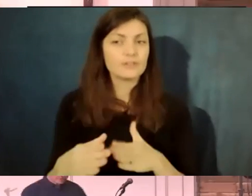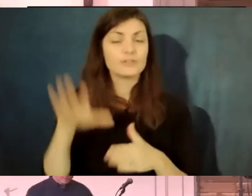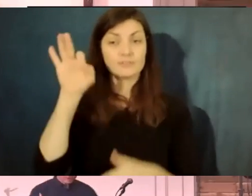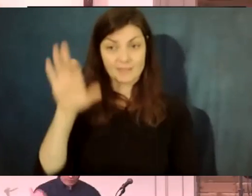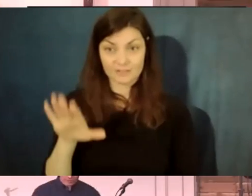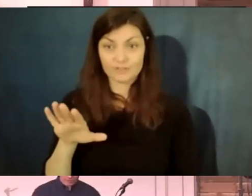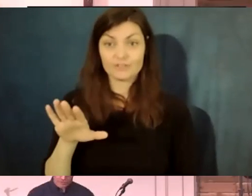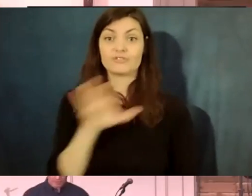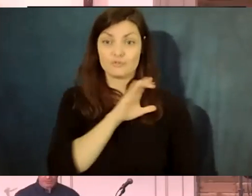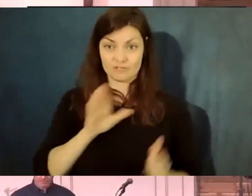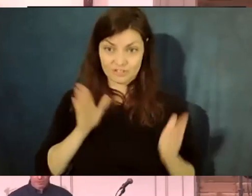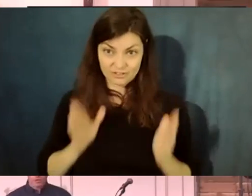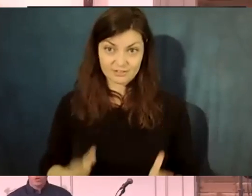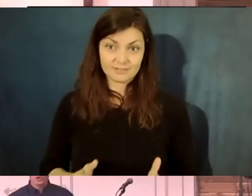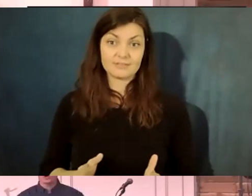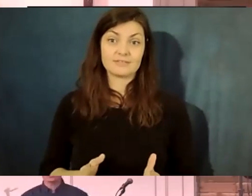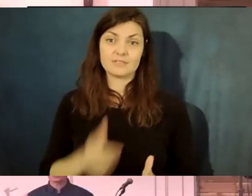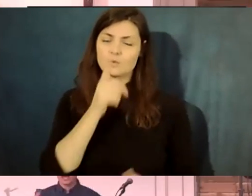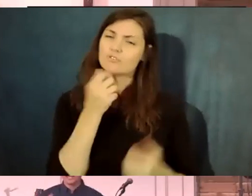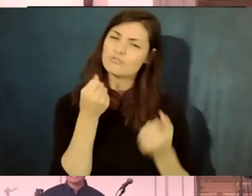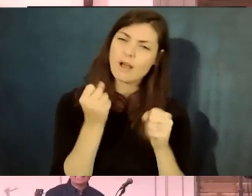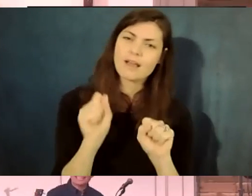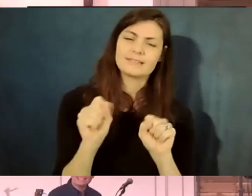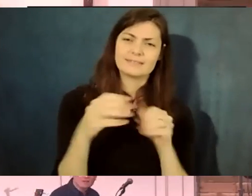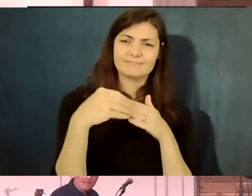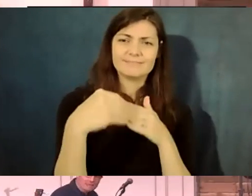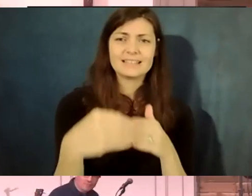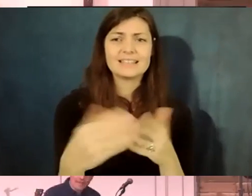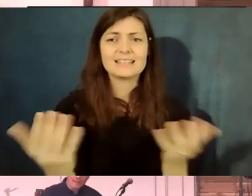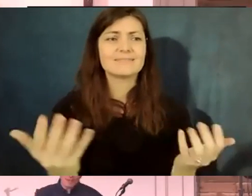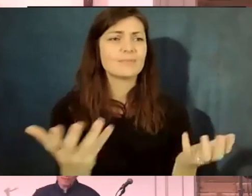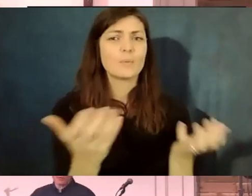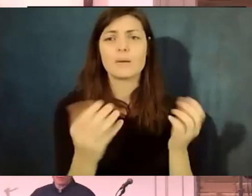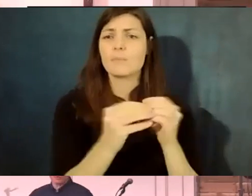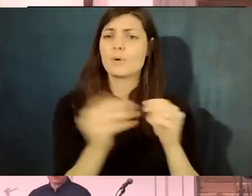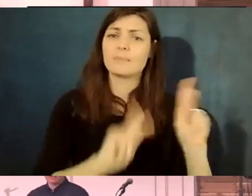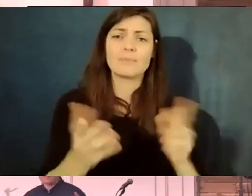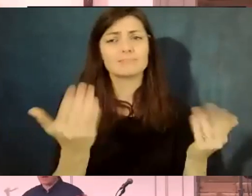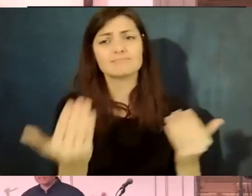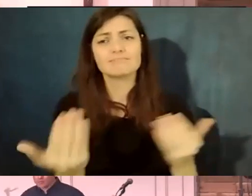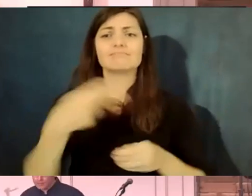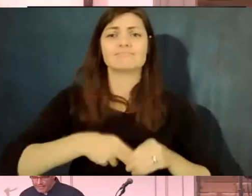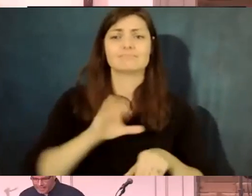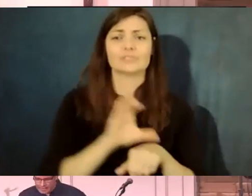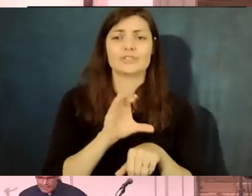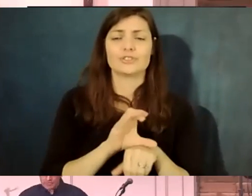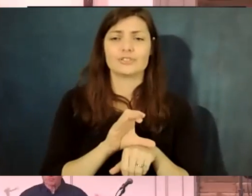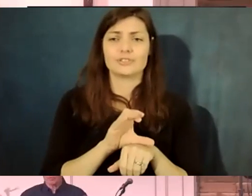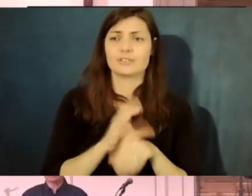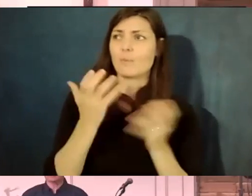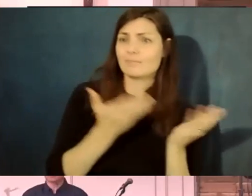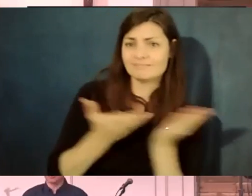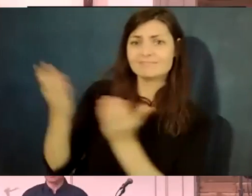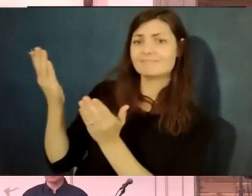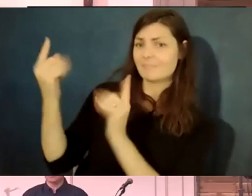pastors, Christians, who are trying to lead as many people as they possibly can into the presence